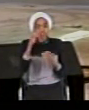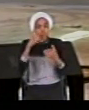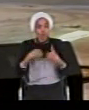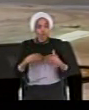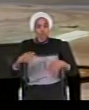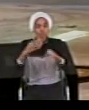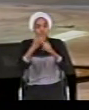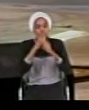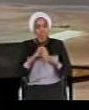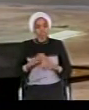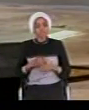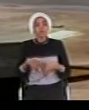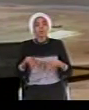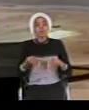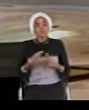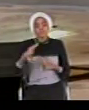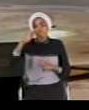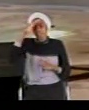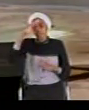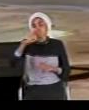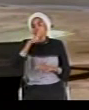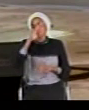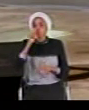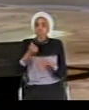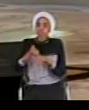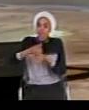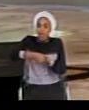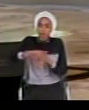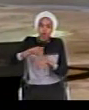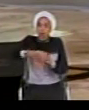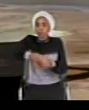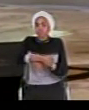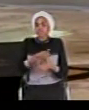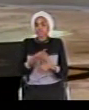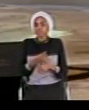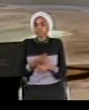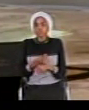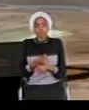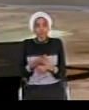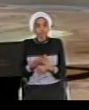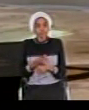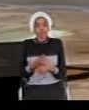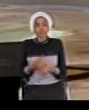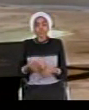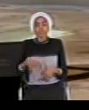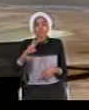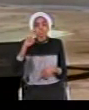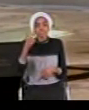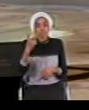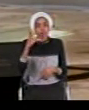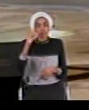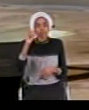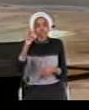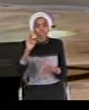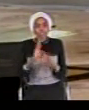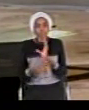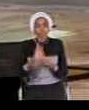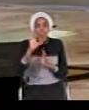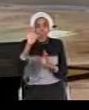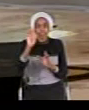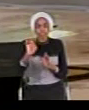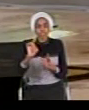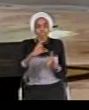received, let him be accursed. Look at 2 Corinthians chapter 8,